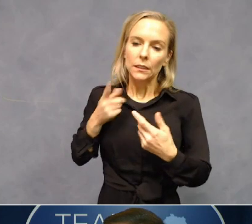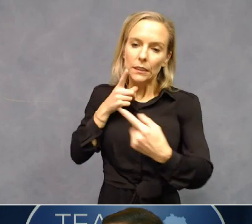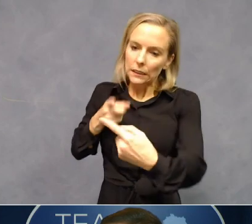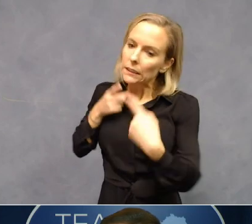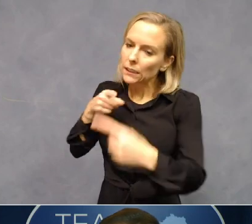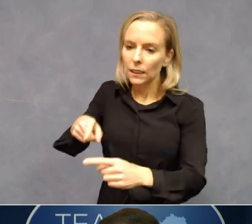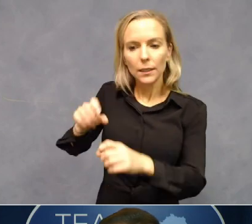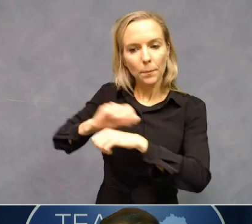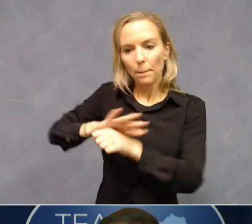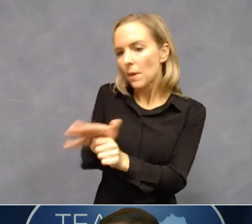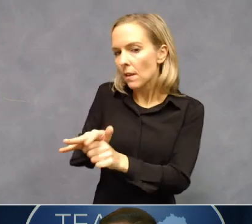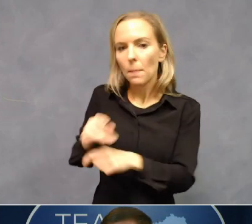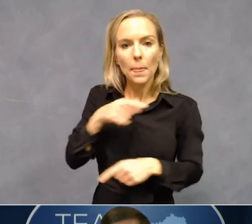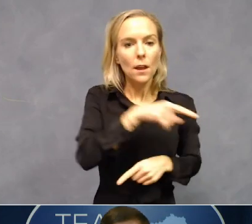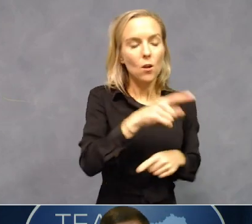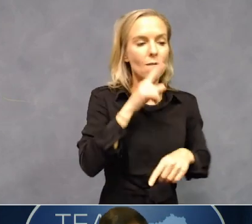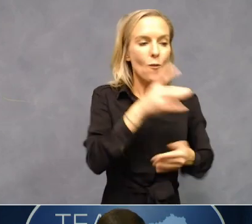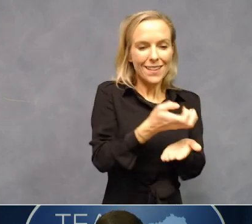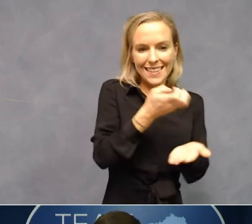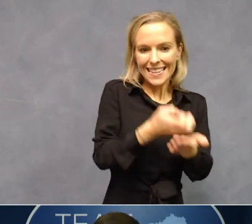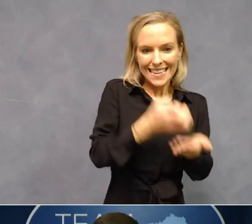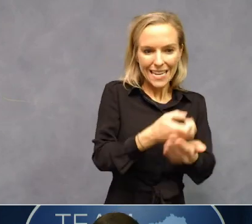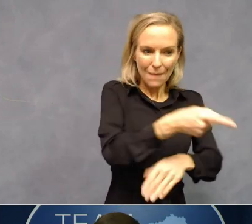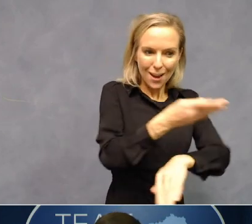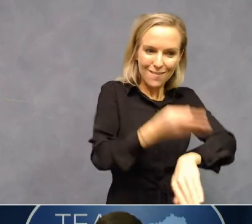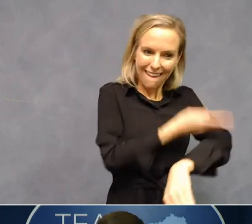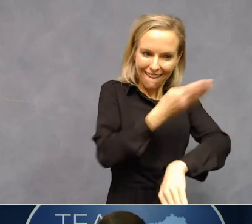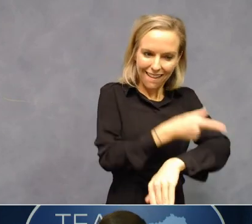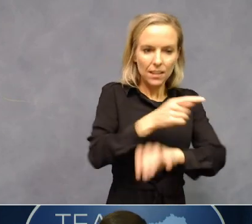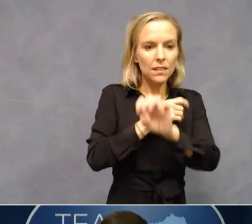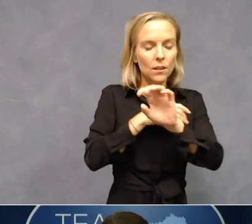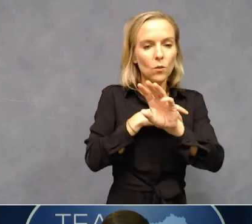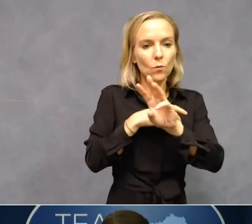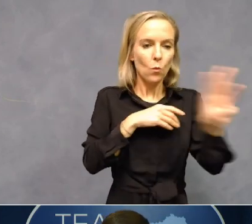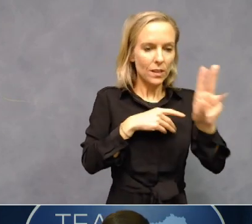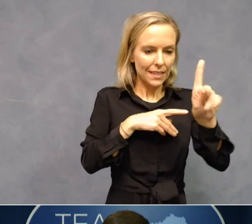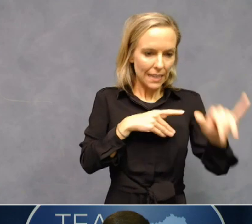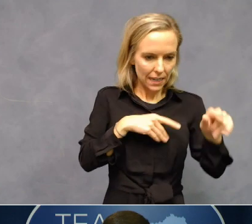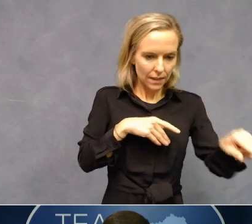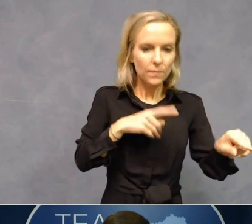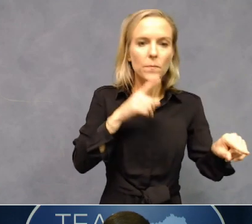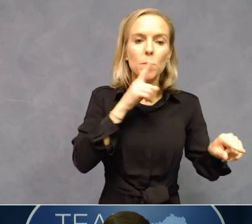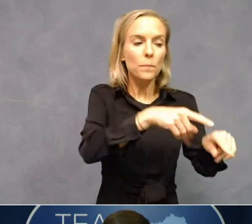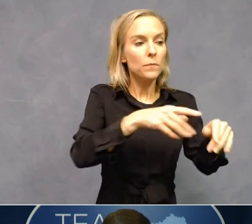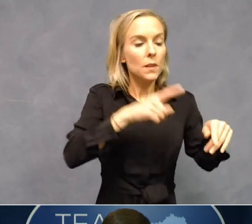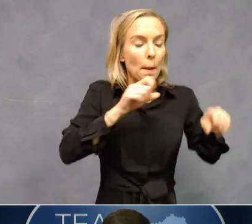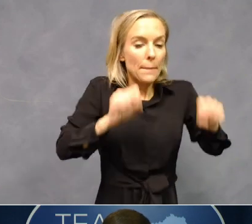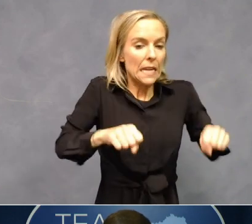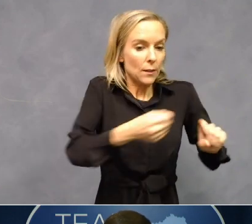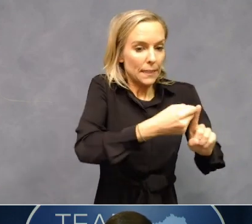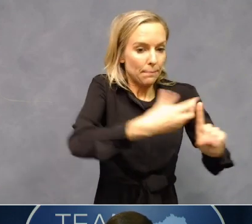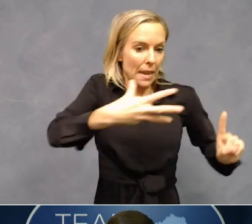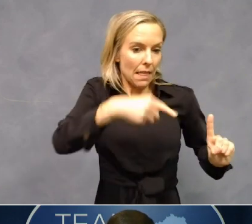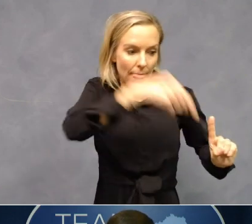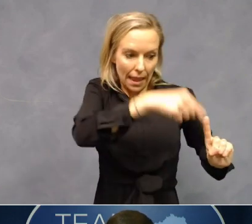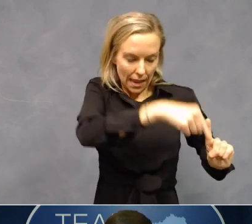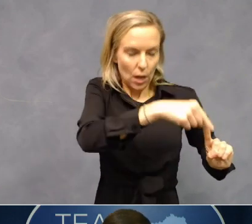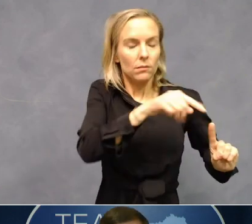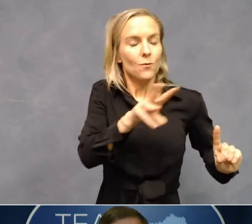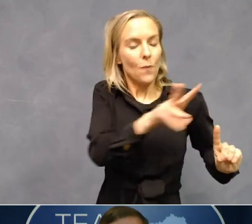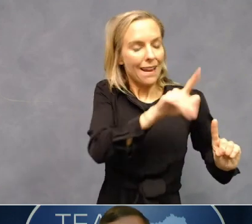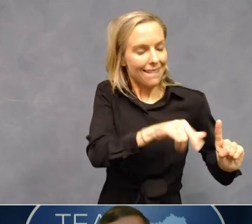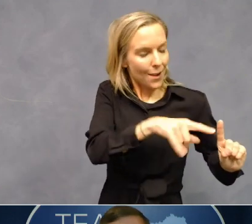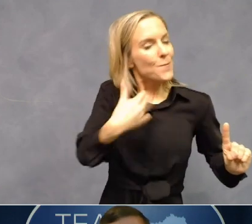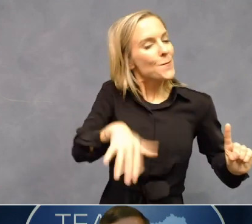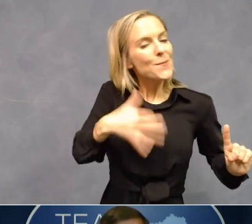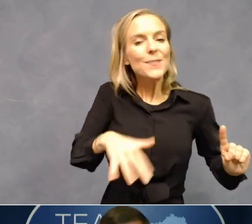economic development. I actually had a call with a different facility about potential expansions just this afternoon. This is Nova